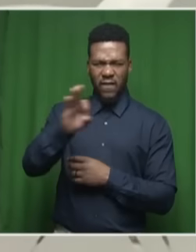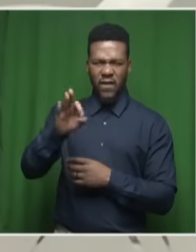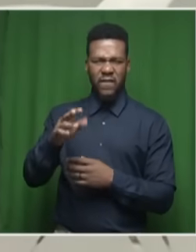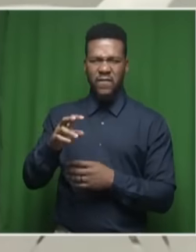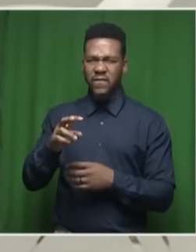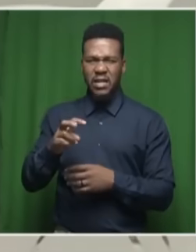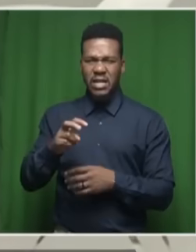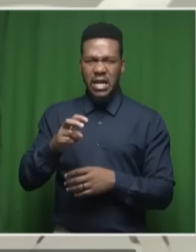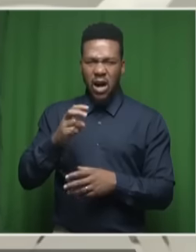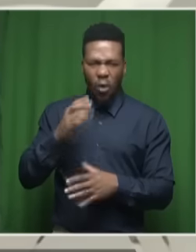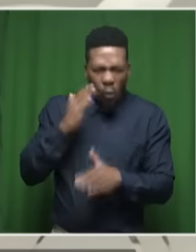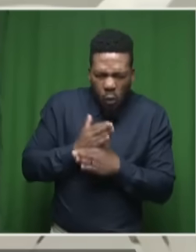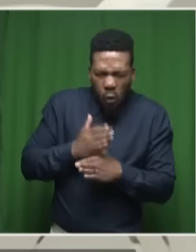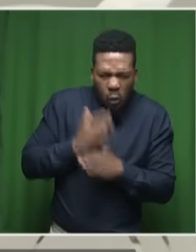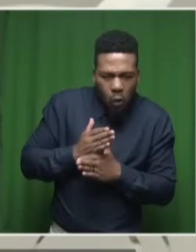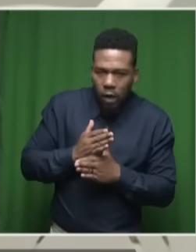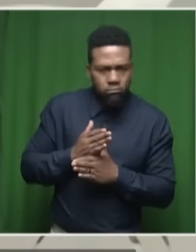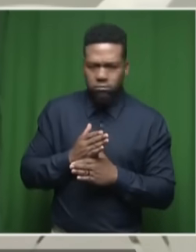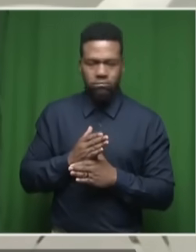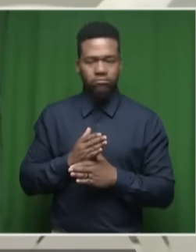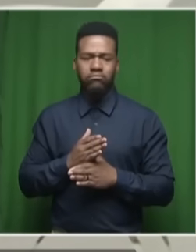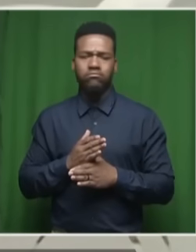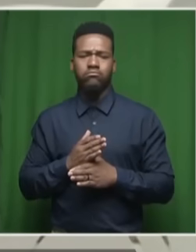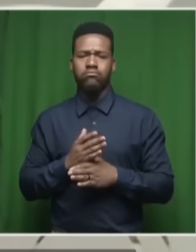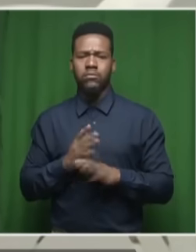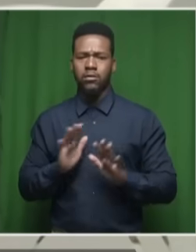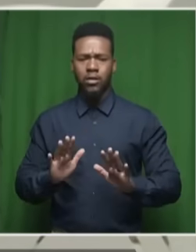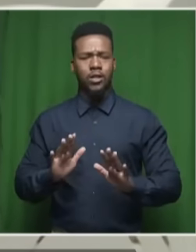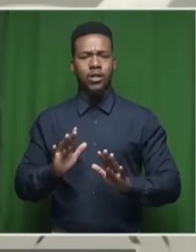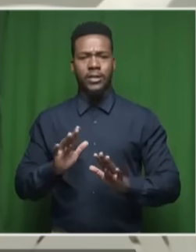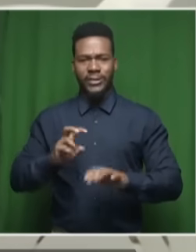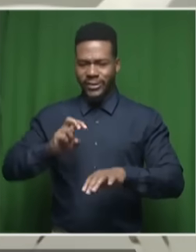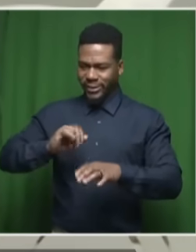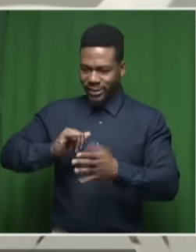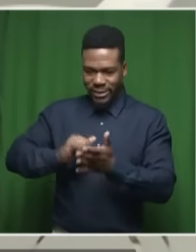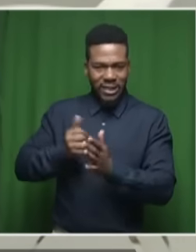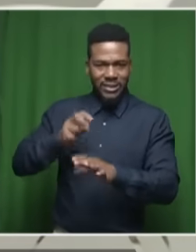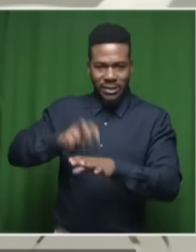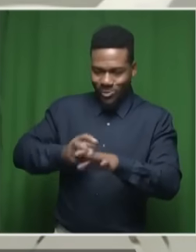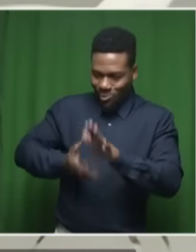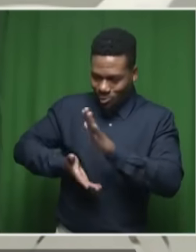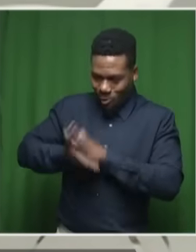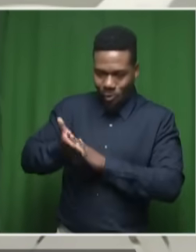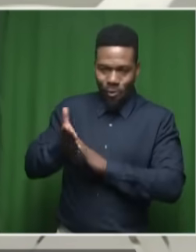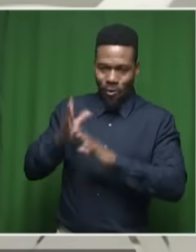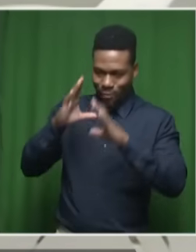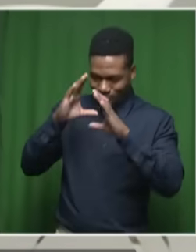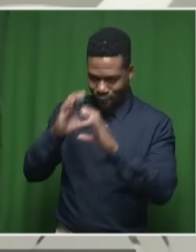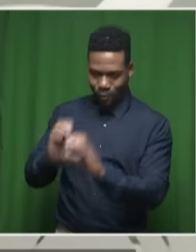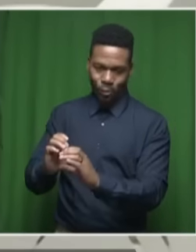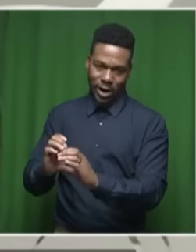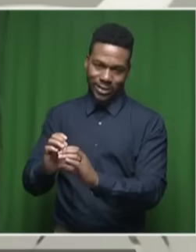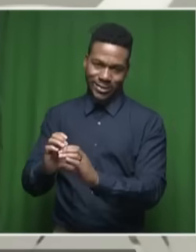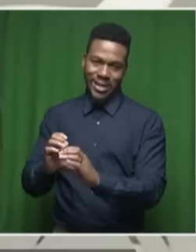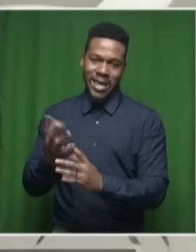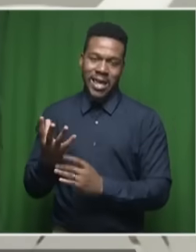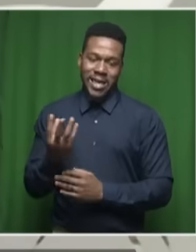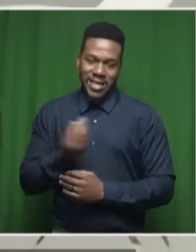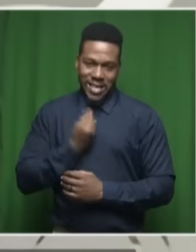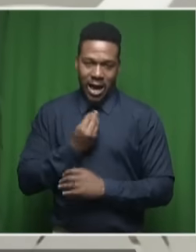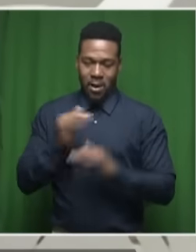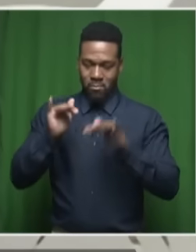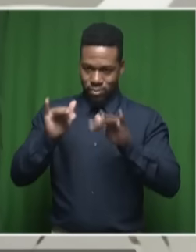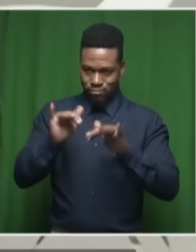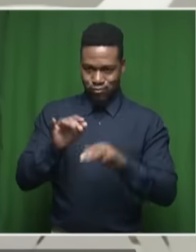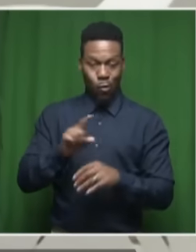need to do is to go and focus on their traditional support base, which is mainly young people who are